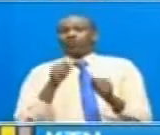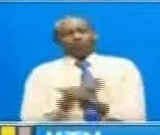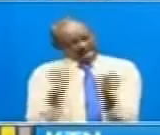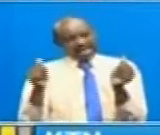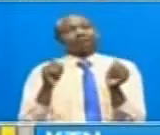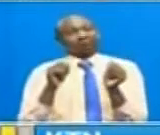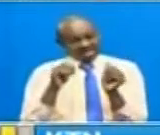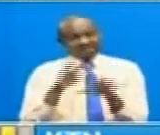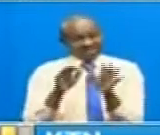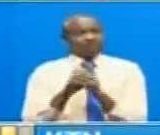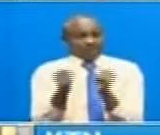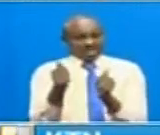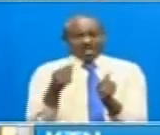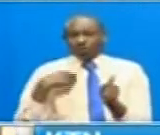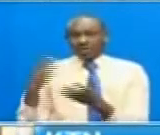well.